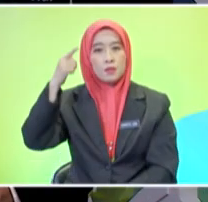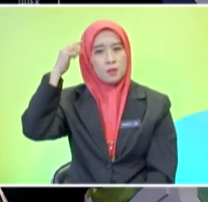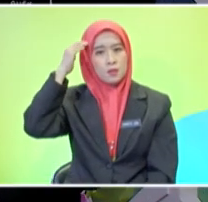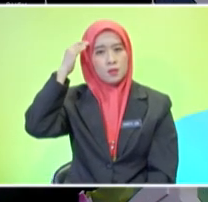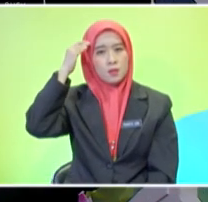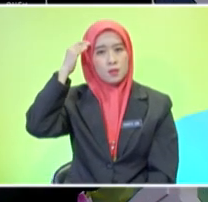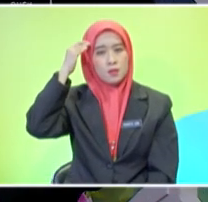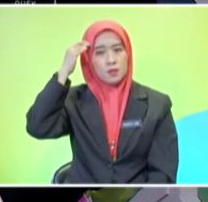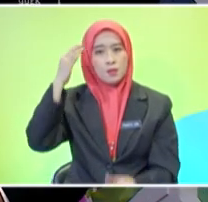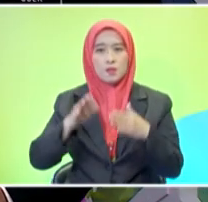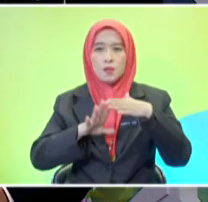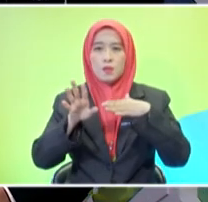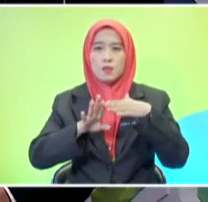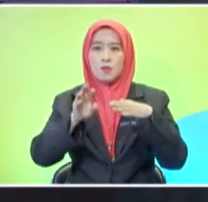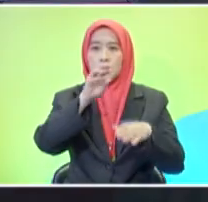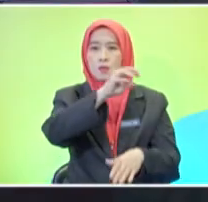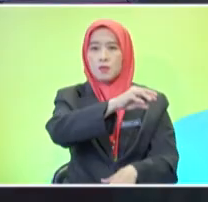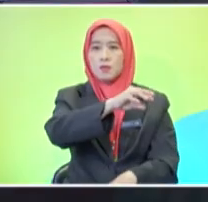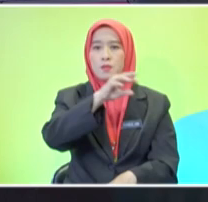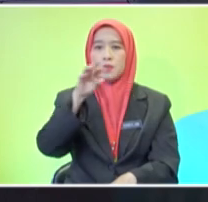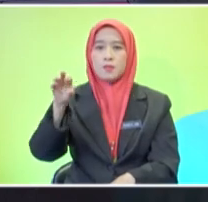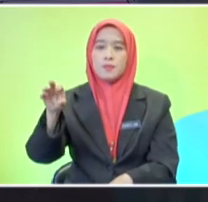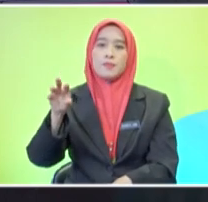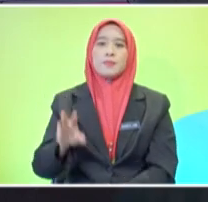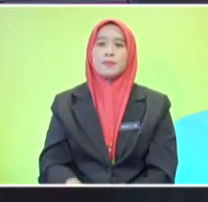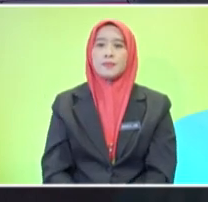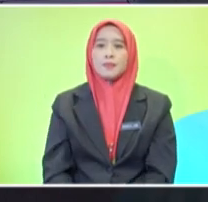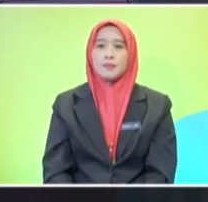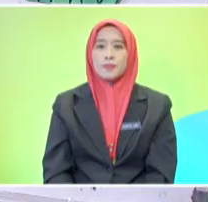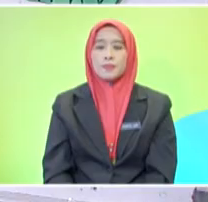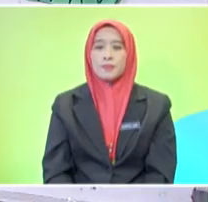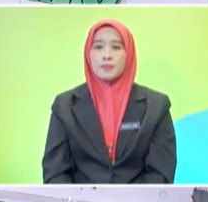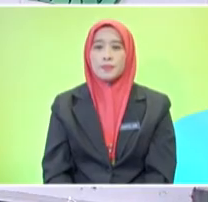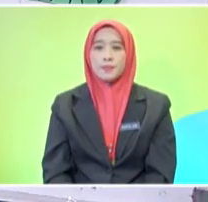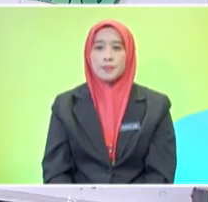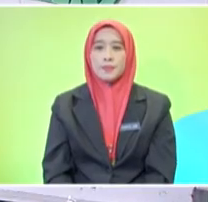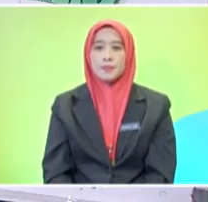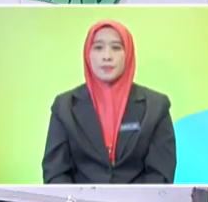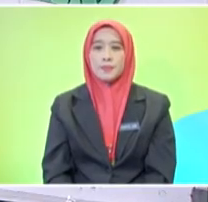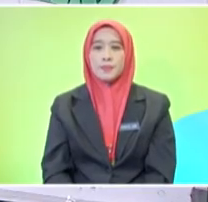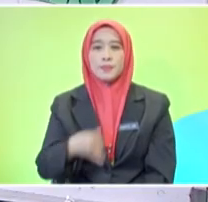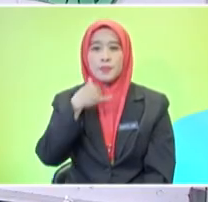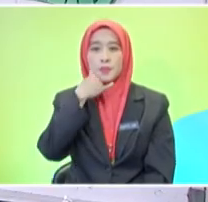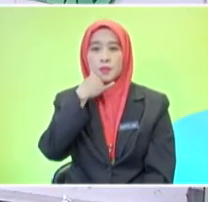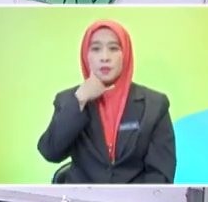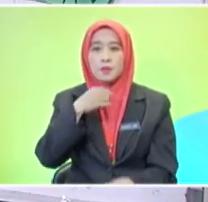I think I'll plant it here. Plant it there. Well, yeah. I think I should go